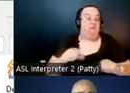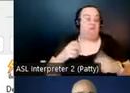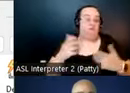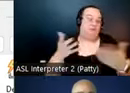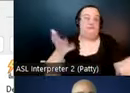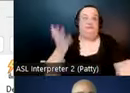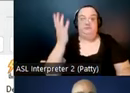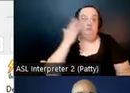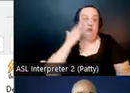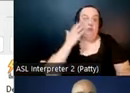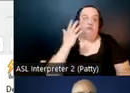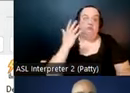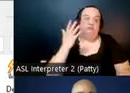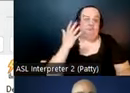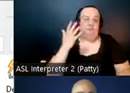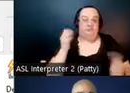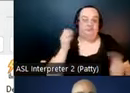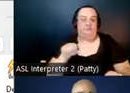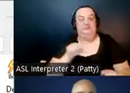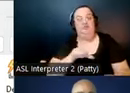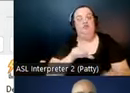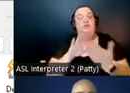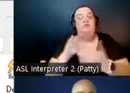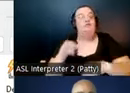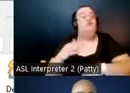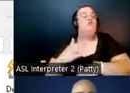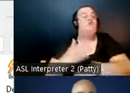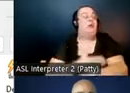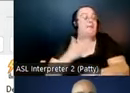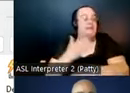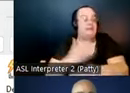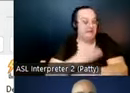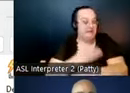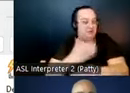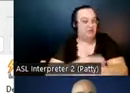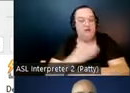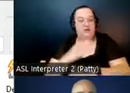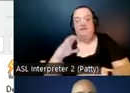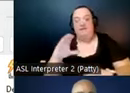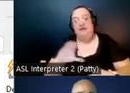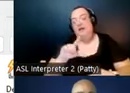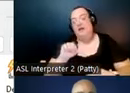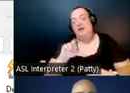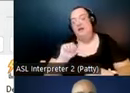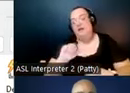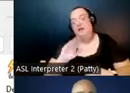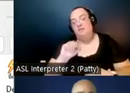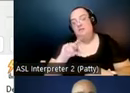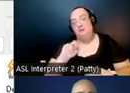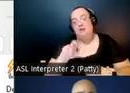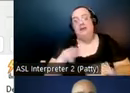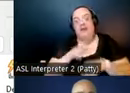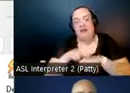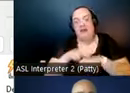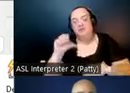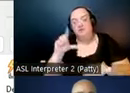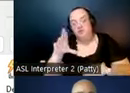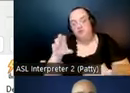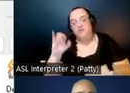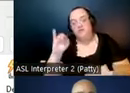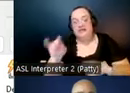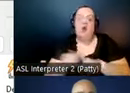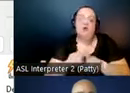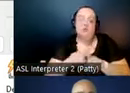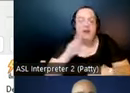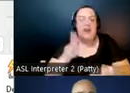know, address the rehabilitation of Claire Barton National Historic Site, which is also a National Historic Landmark.